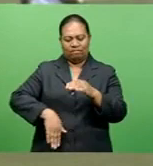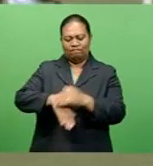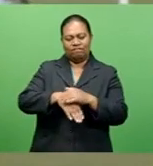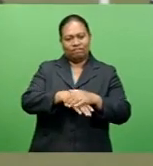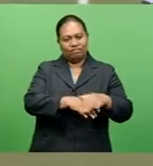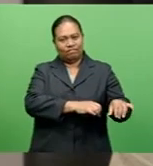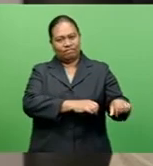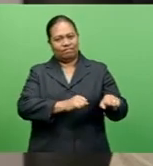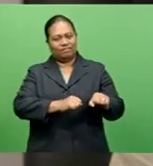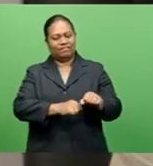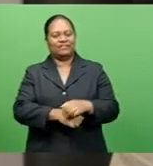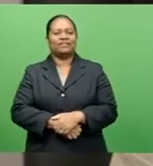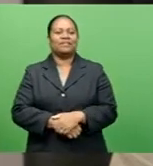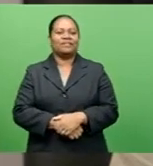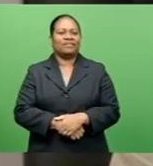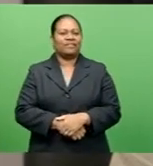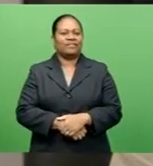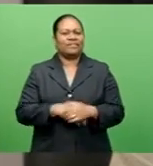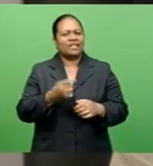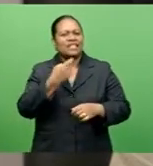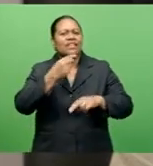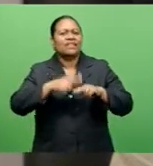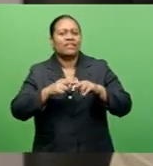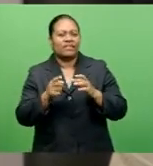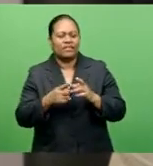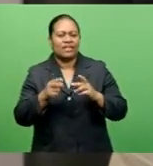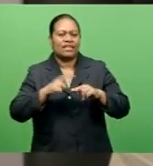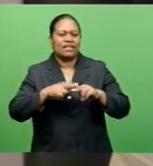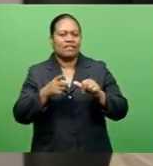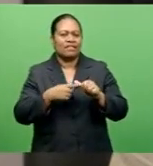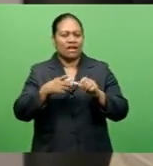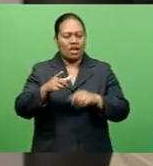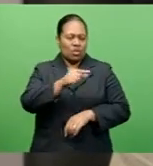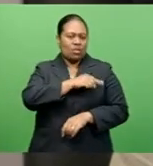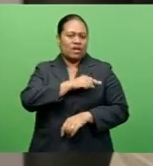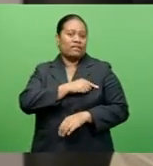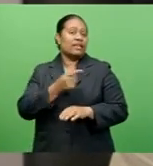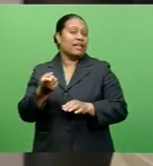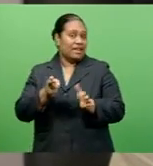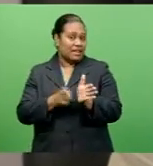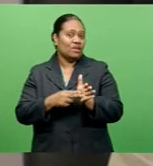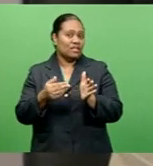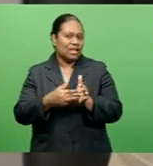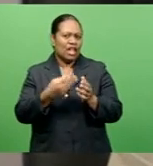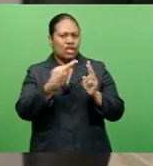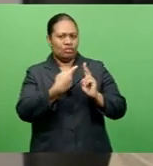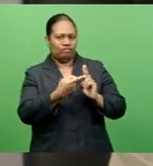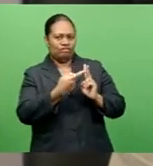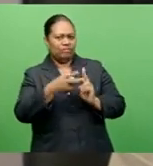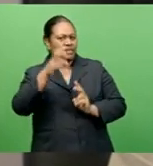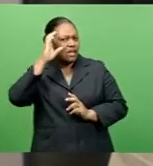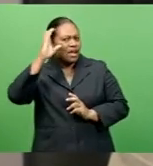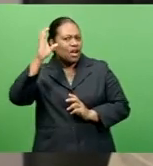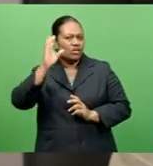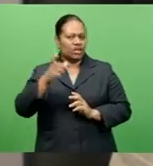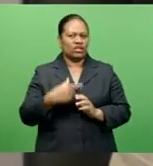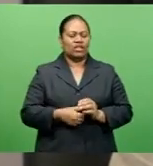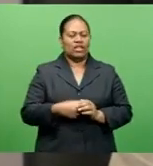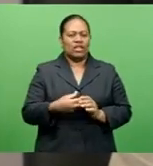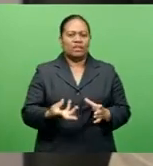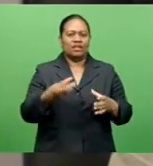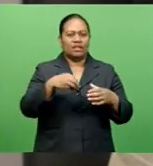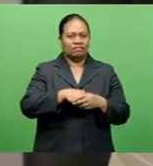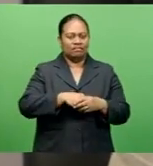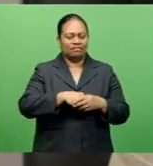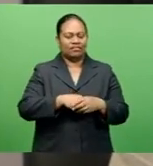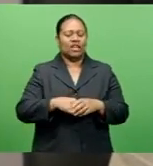have applied for the FIFA Club World Cup qualifying. Fiji and New Zealand are the two countries that have been shortlisted, and